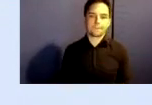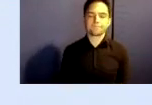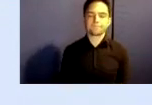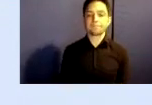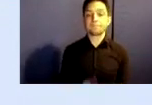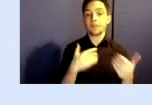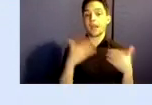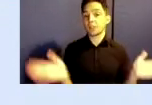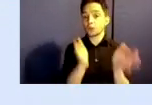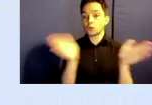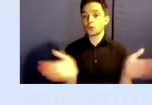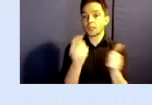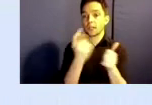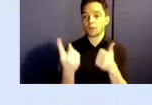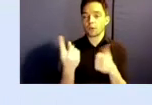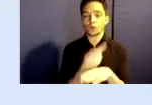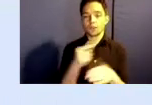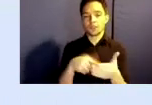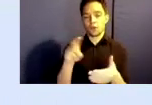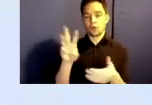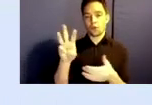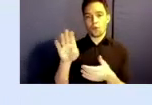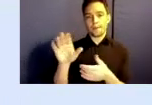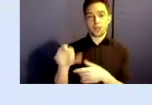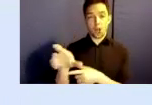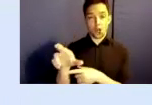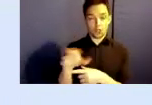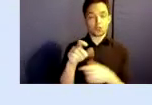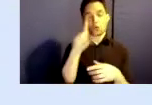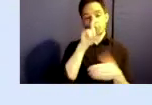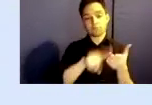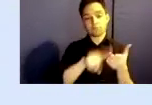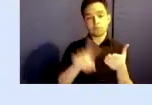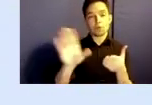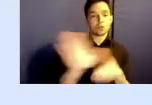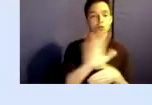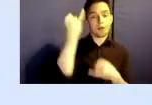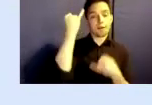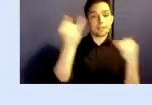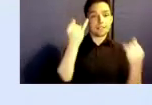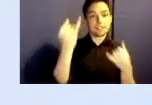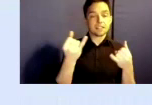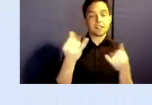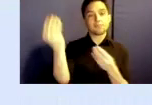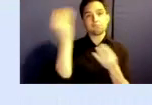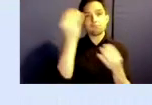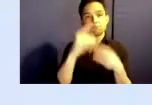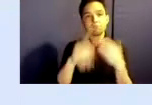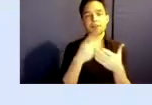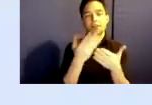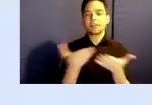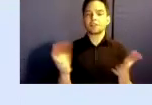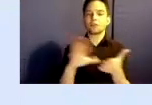encourage everyone to use this webinar as an opportunity to explore your ideas and reflect on lessons learned. We